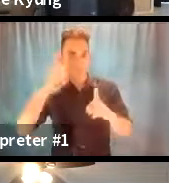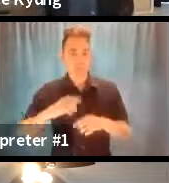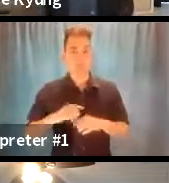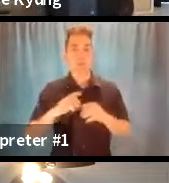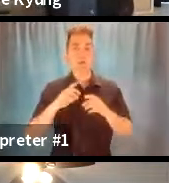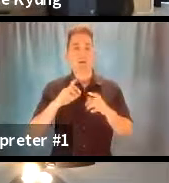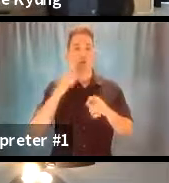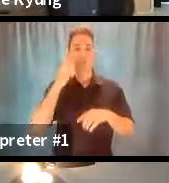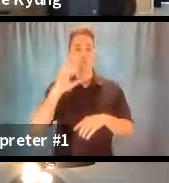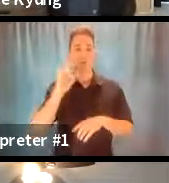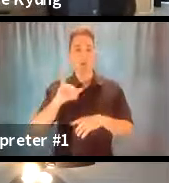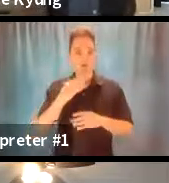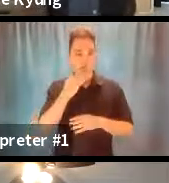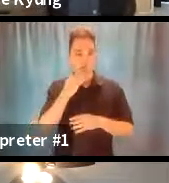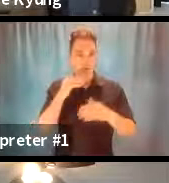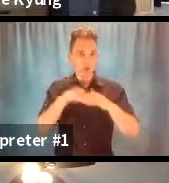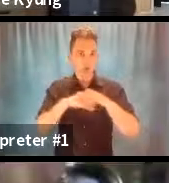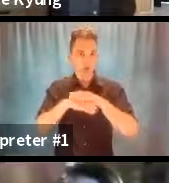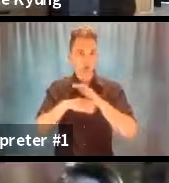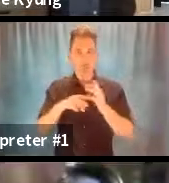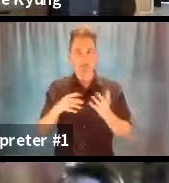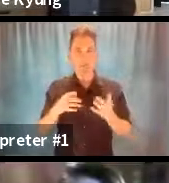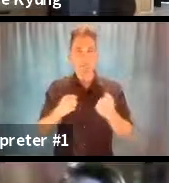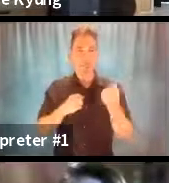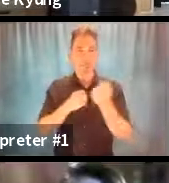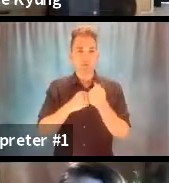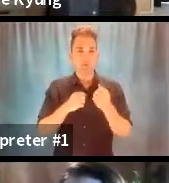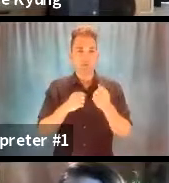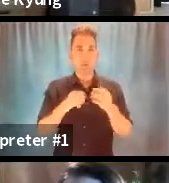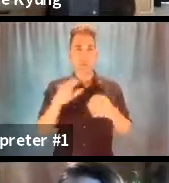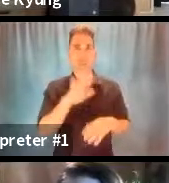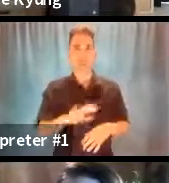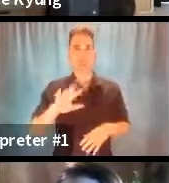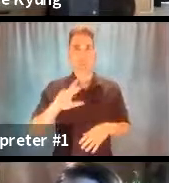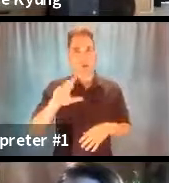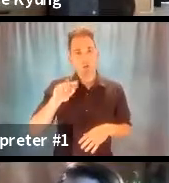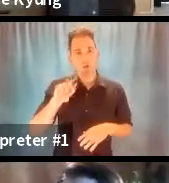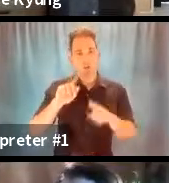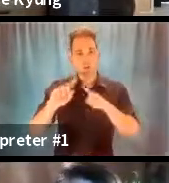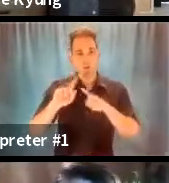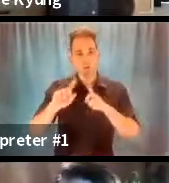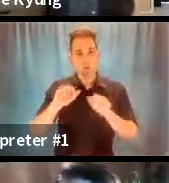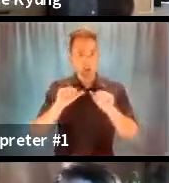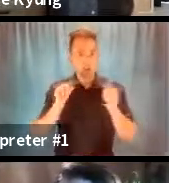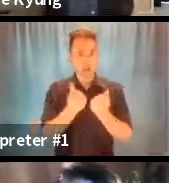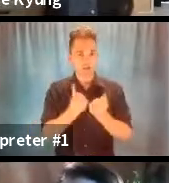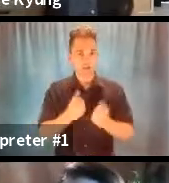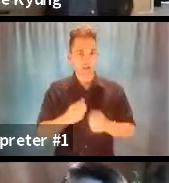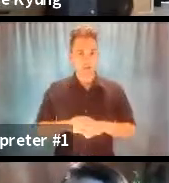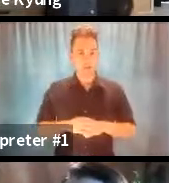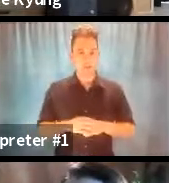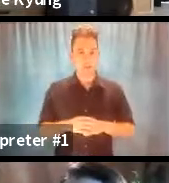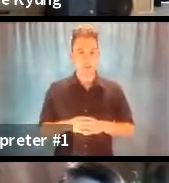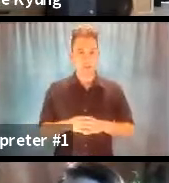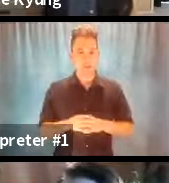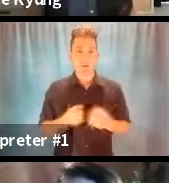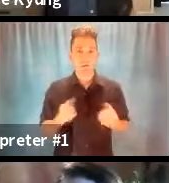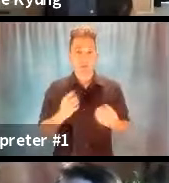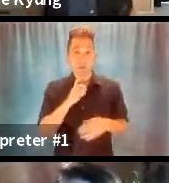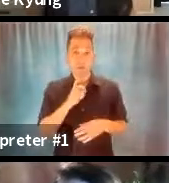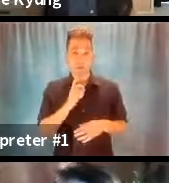access. And so we support over 20 different agencies. So in essence, we're serving as disaster